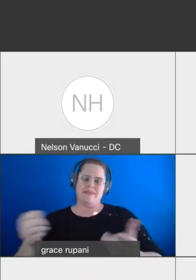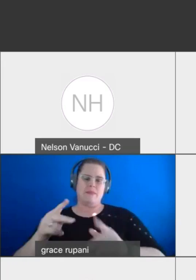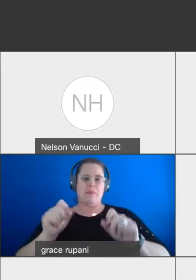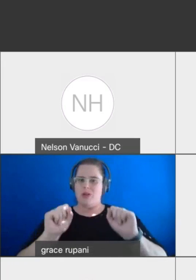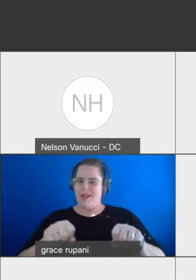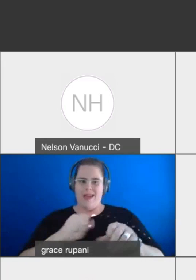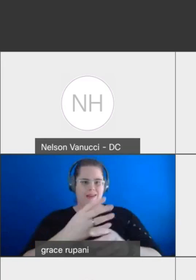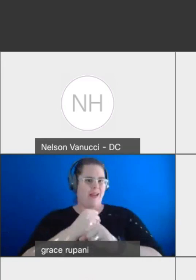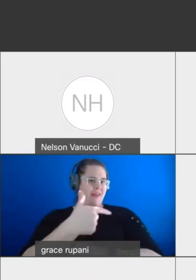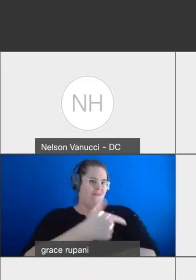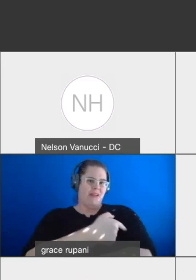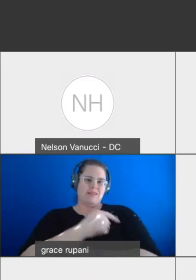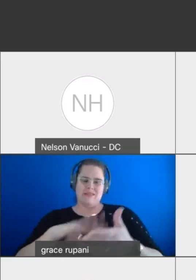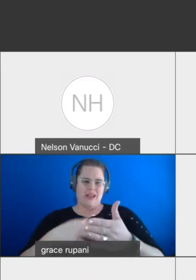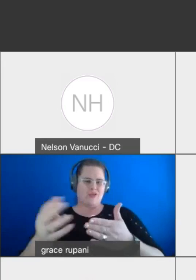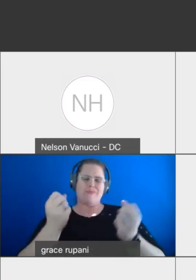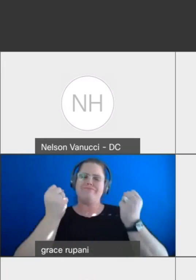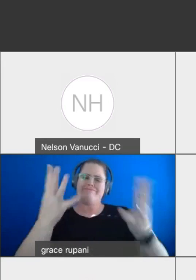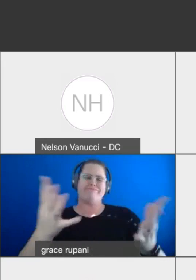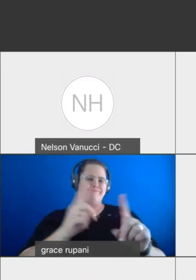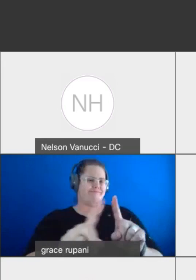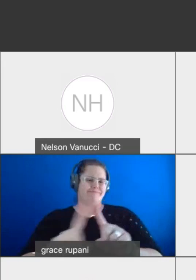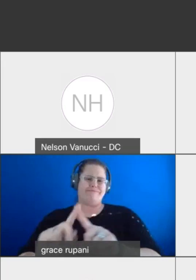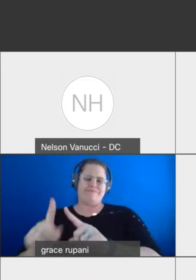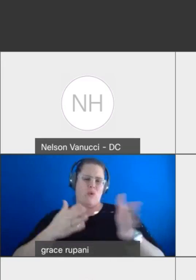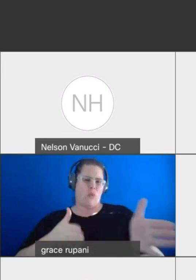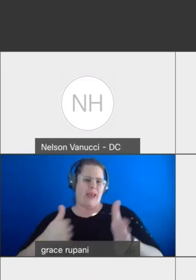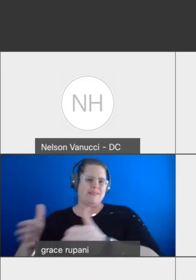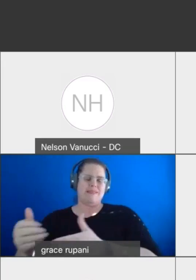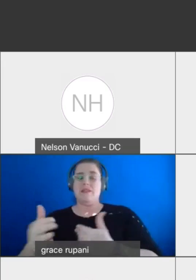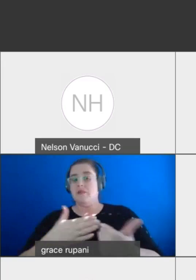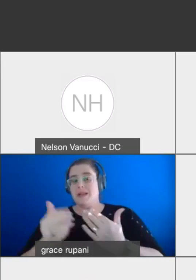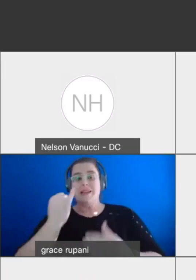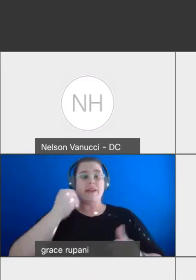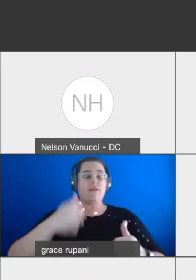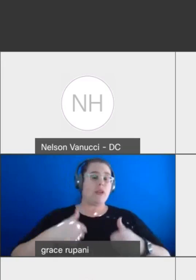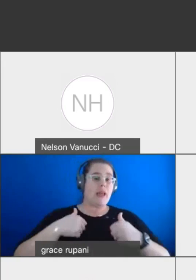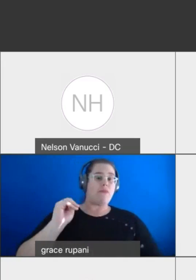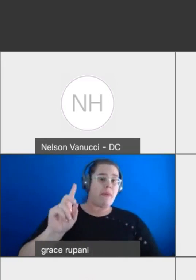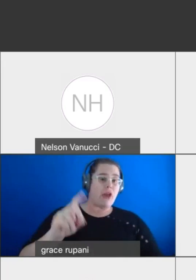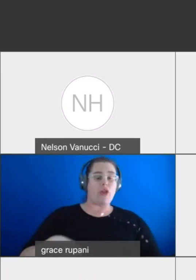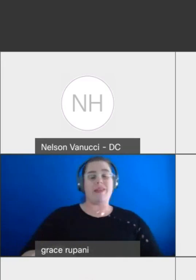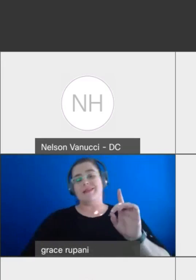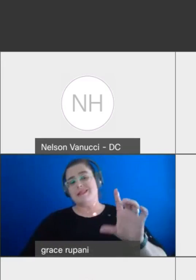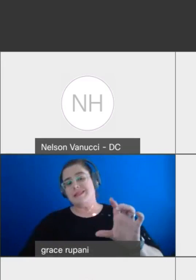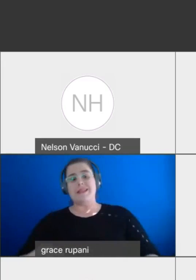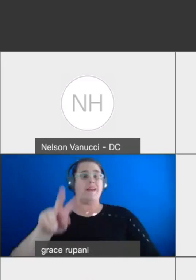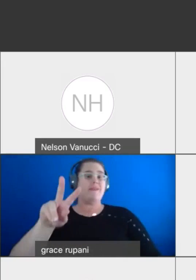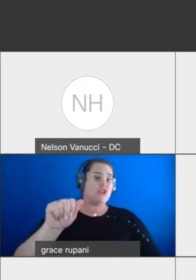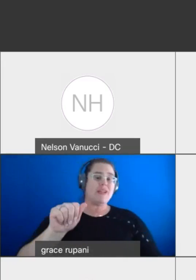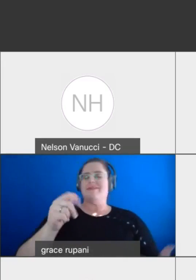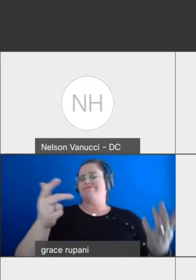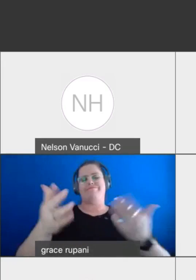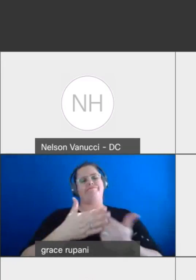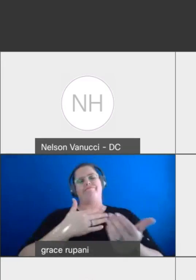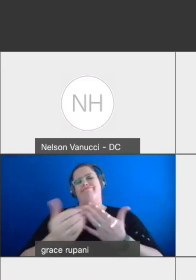vaccination scheduled. Whether you live in Maryland, DC, or Virginia, it is the same story all around.